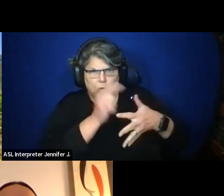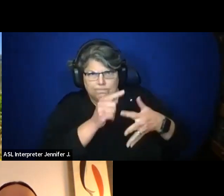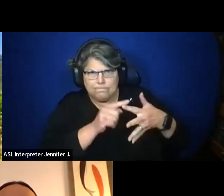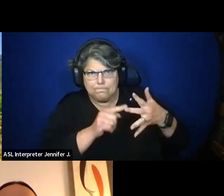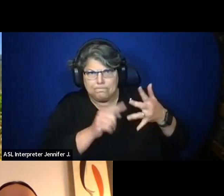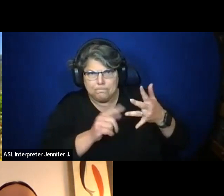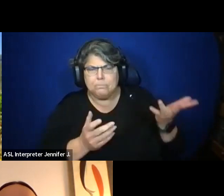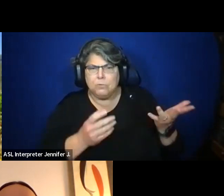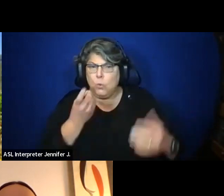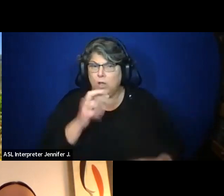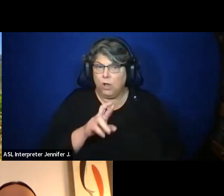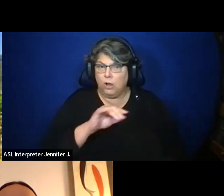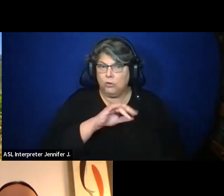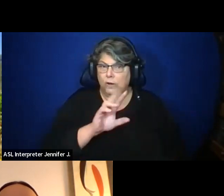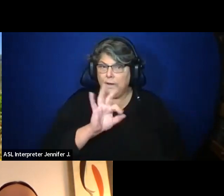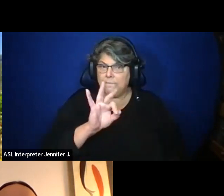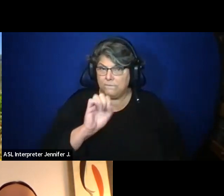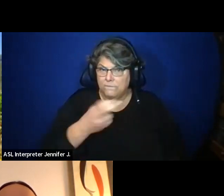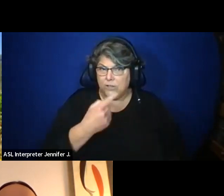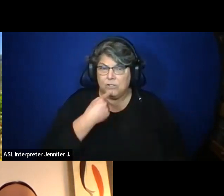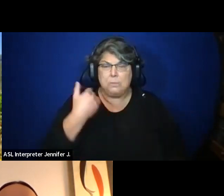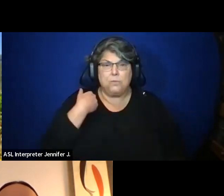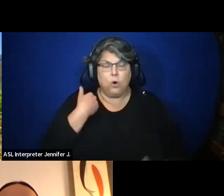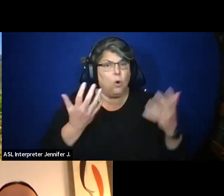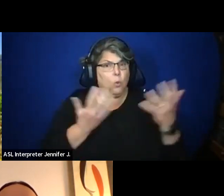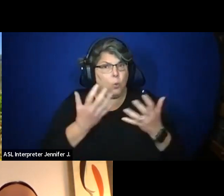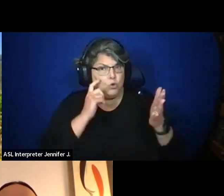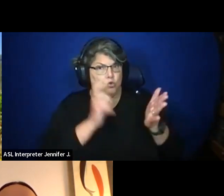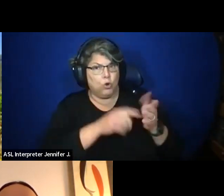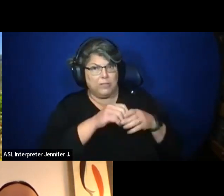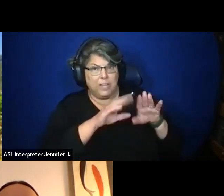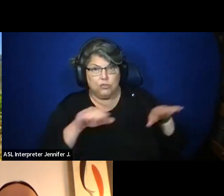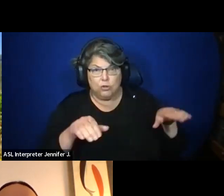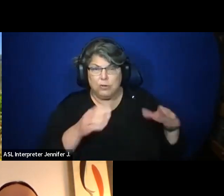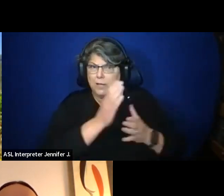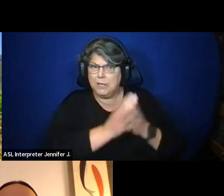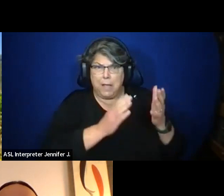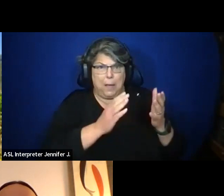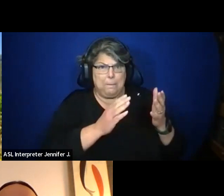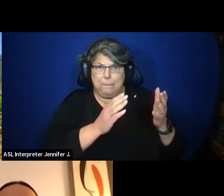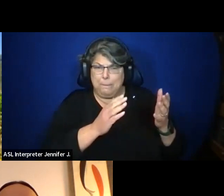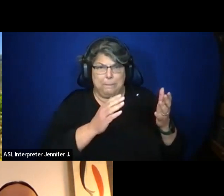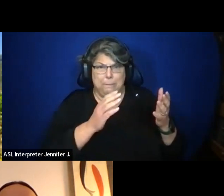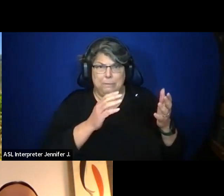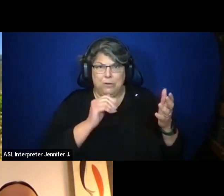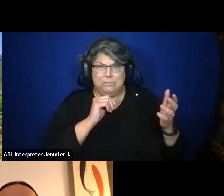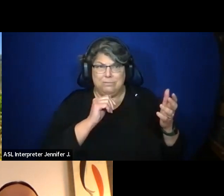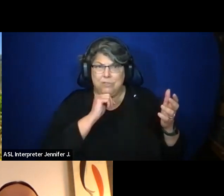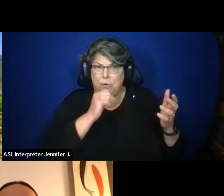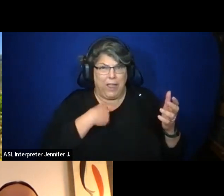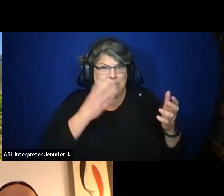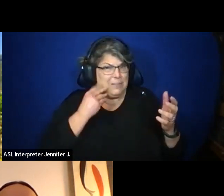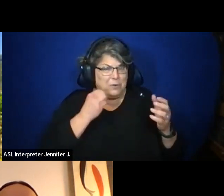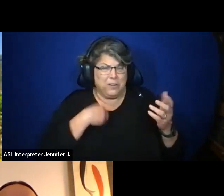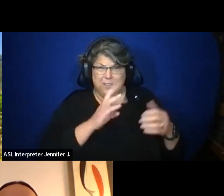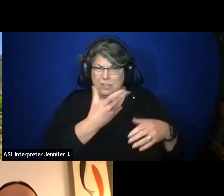shared earlier about what to watch for with children is really key because, you know, some people haven't been parents and some of us don't take care of children. And a child